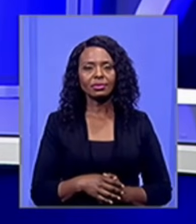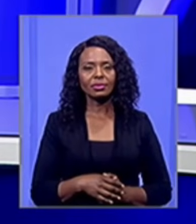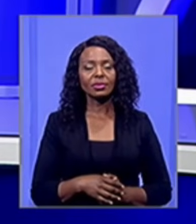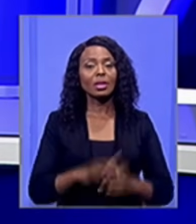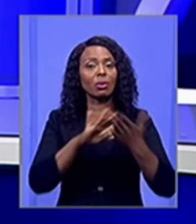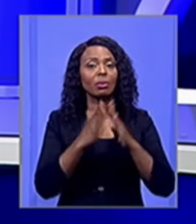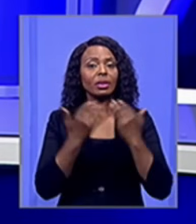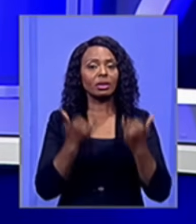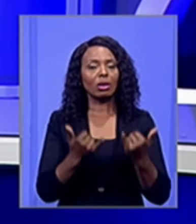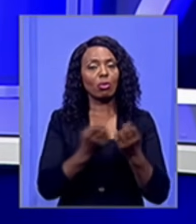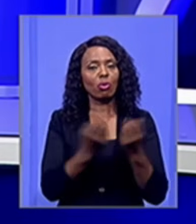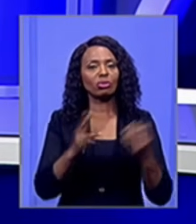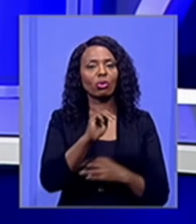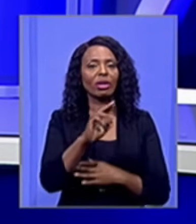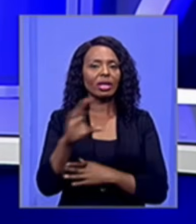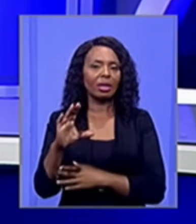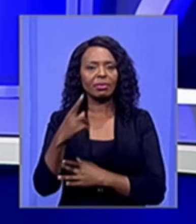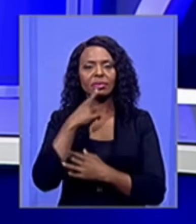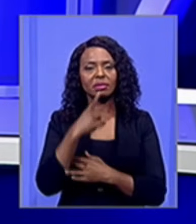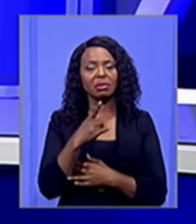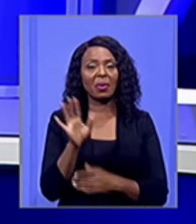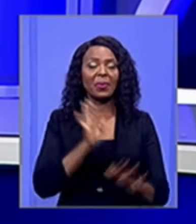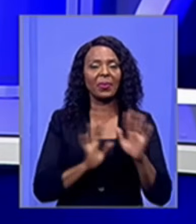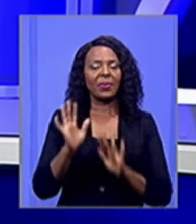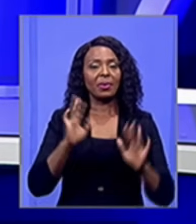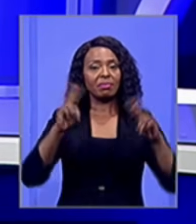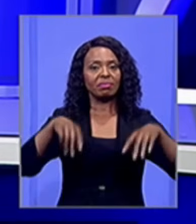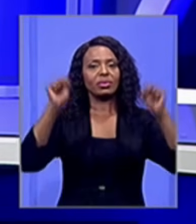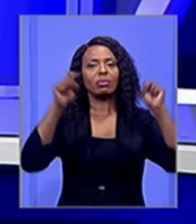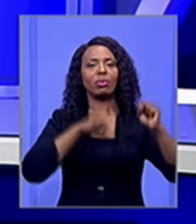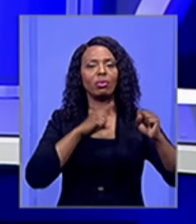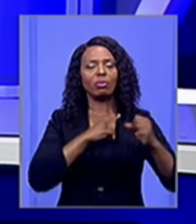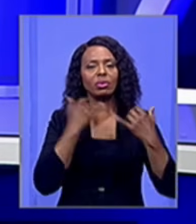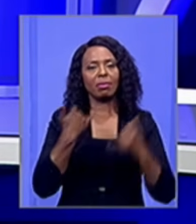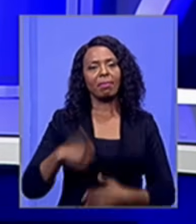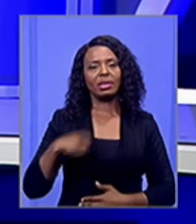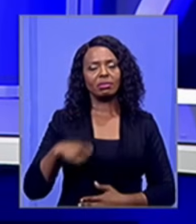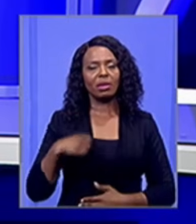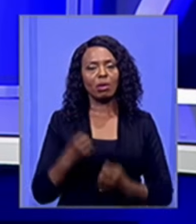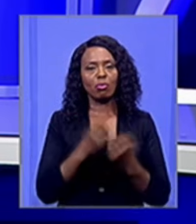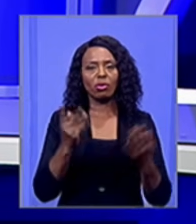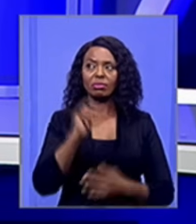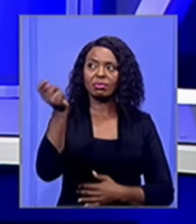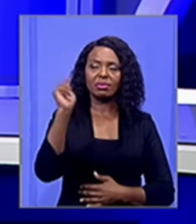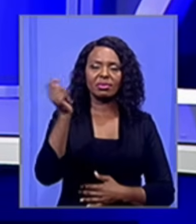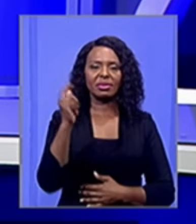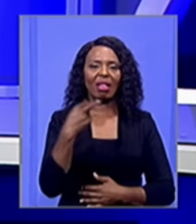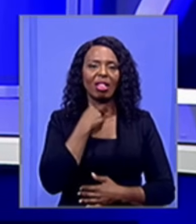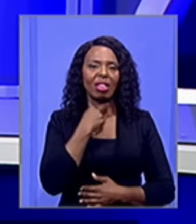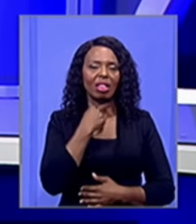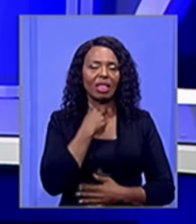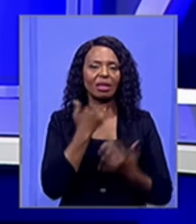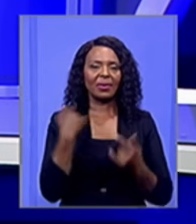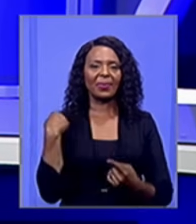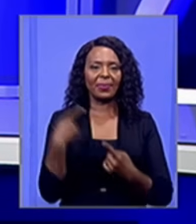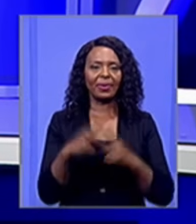Baahi dibakeng tse mmalwa Northern Cape ba ka nna ba iphumana ba dutse lefifing ka lebaka la hore bomasepala ba bona ba hloleha ho patala sekoloto